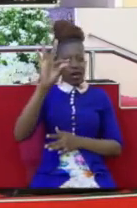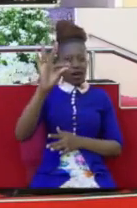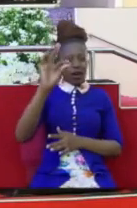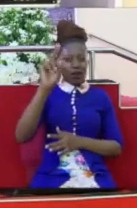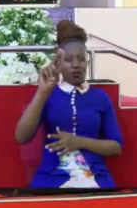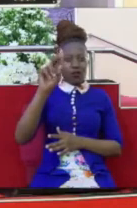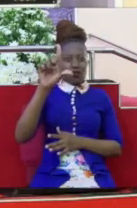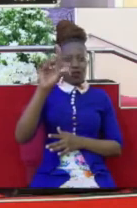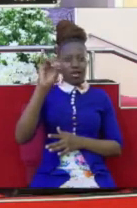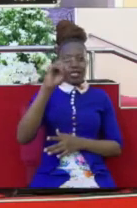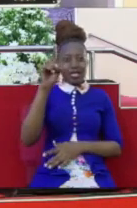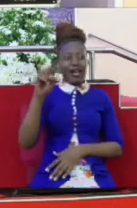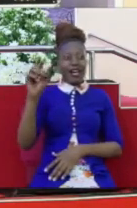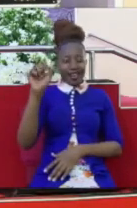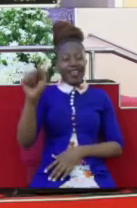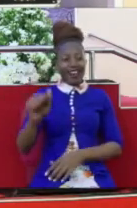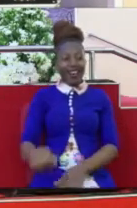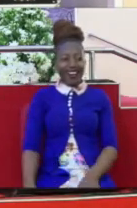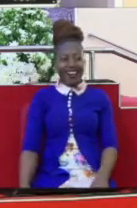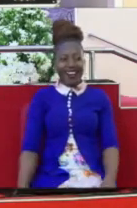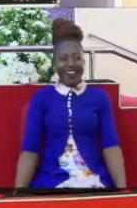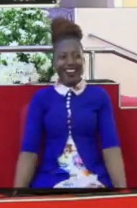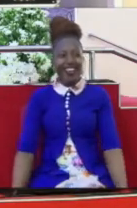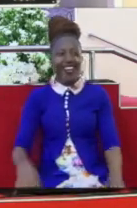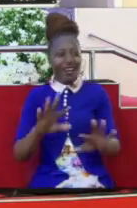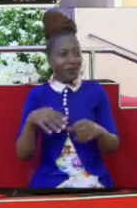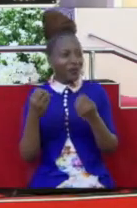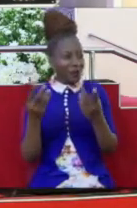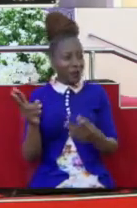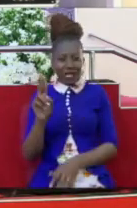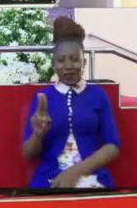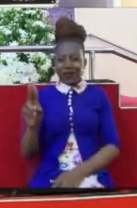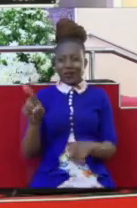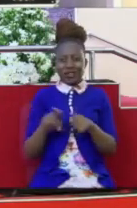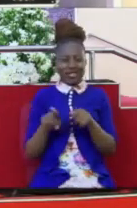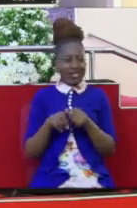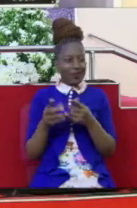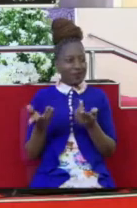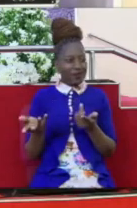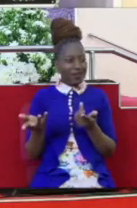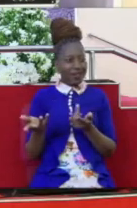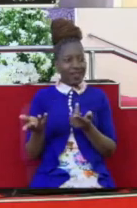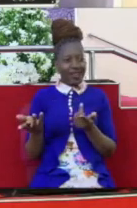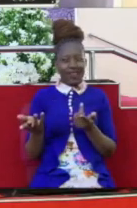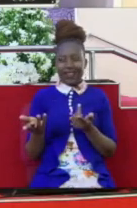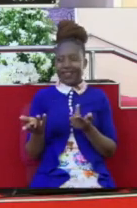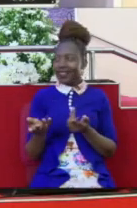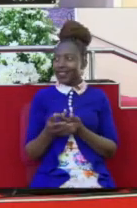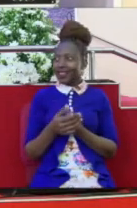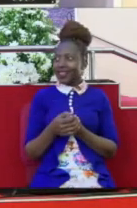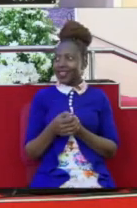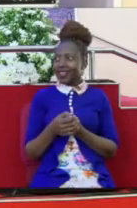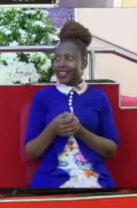that? Fuliza. Fuliza. Yes. How many of you have ever done one? Well, you probably don't want to say. Has everybody